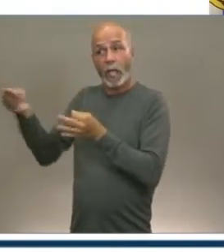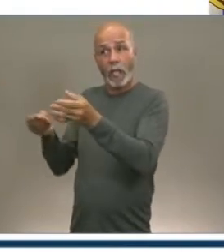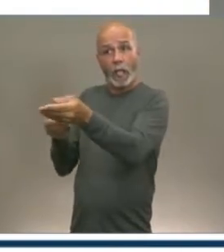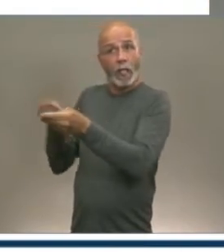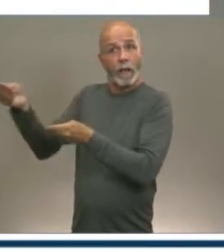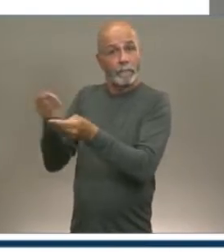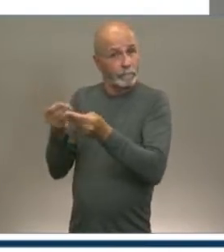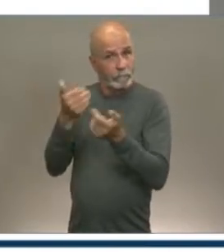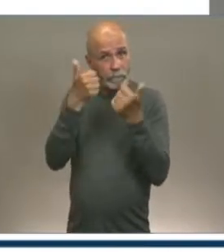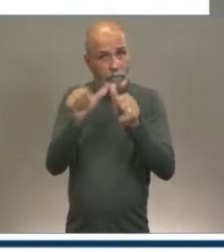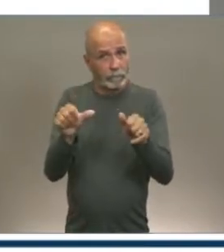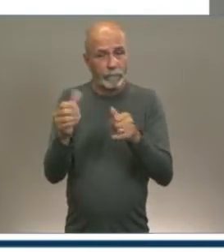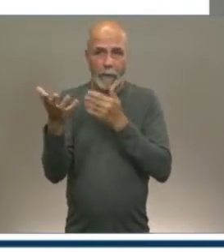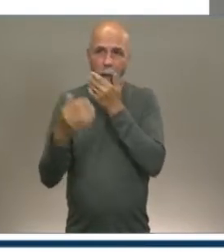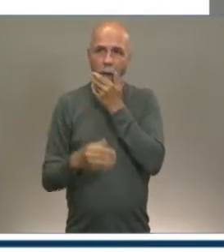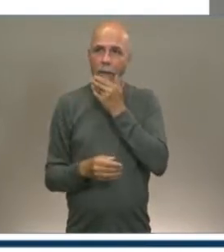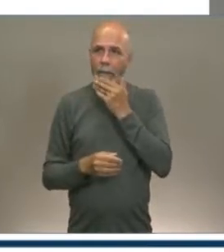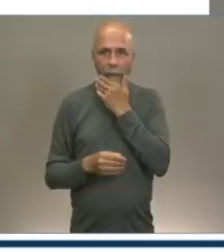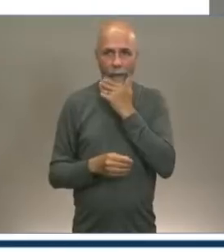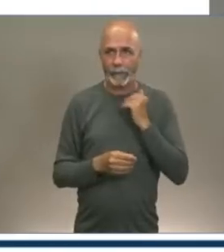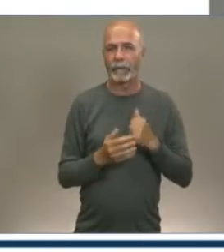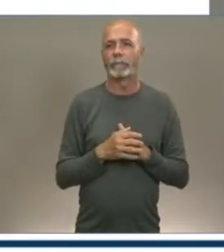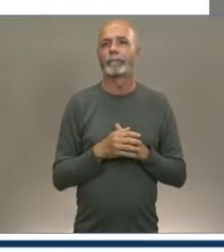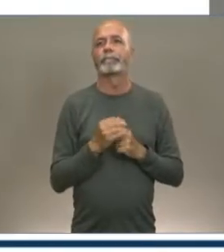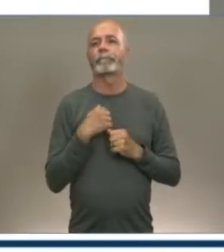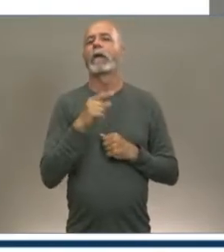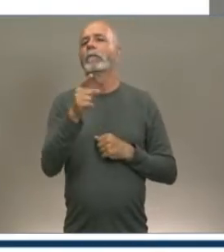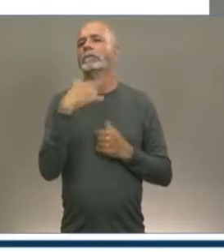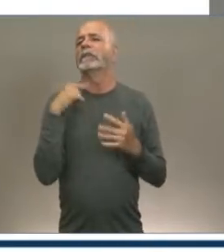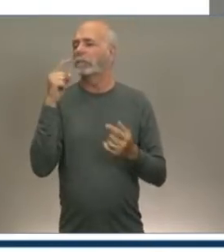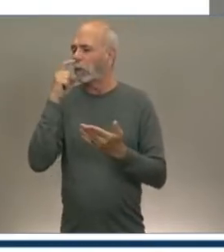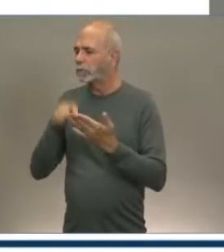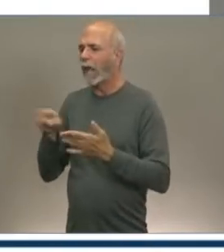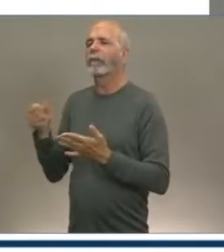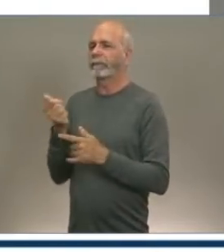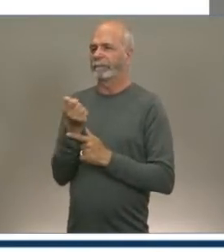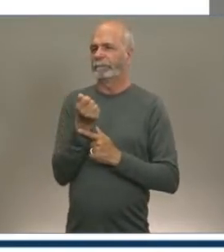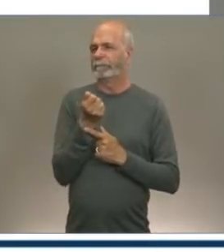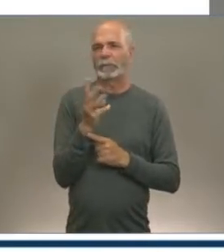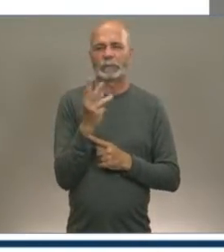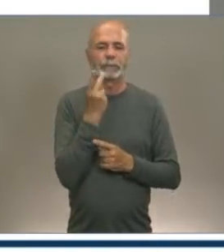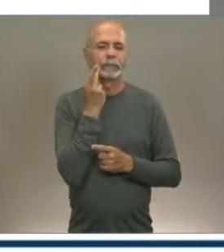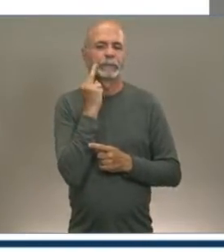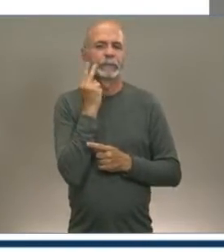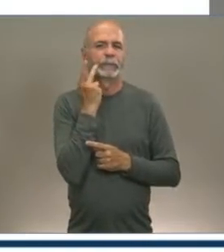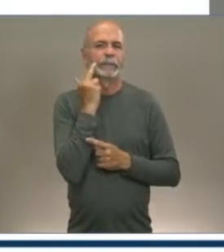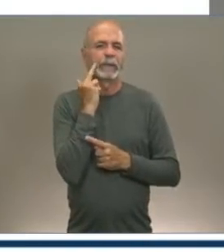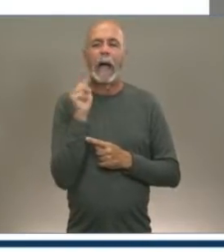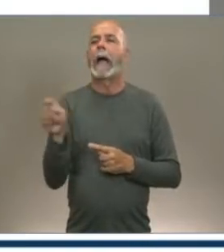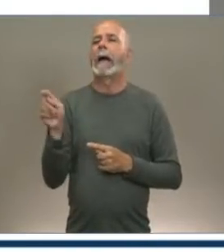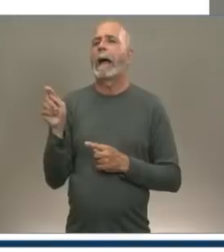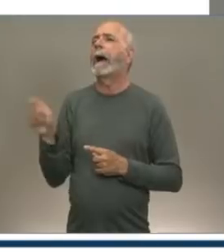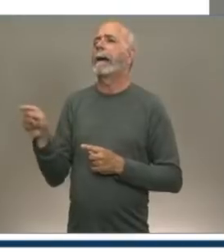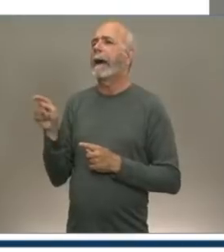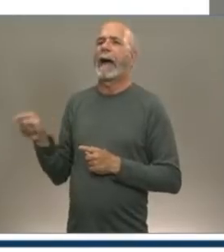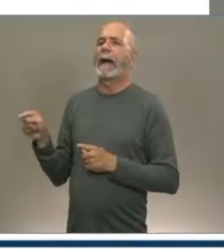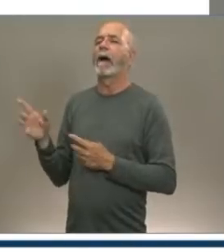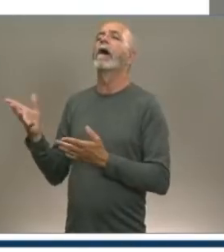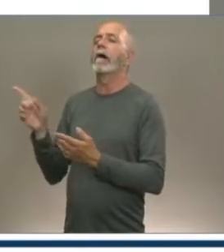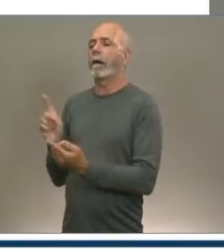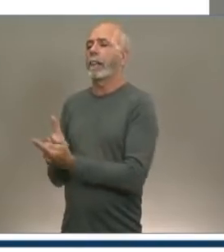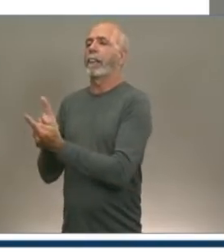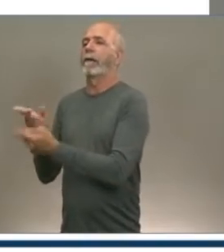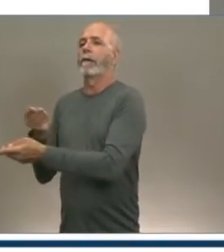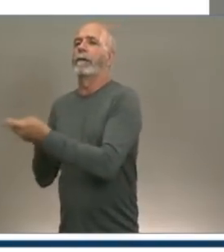now some of our, a few of our cases that in the last couple of days who are identified, close contacts of previous